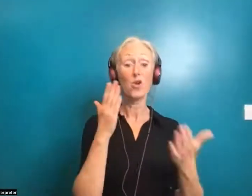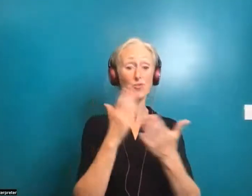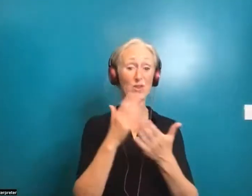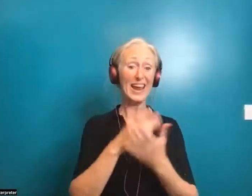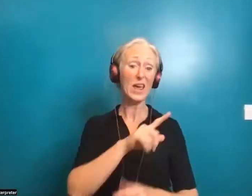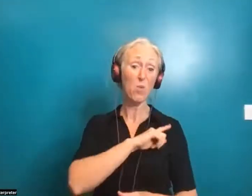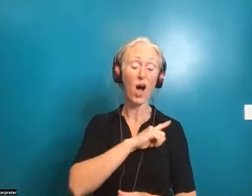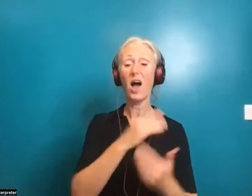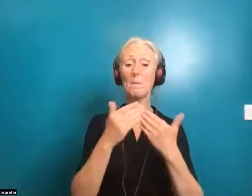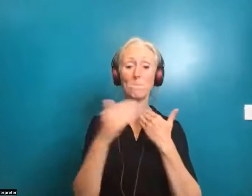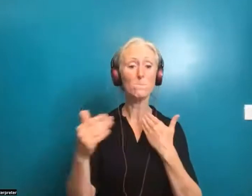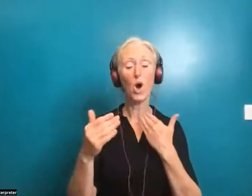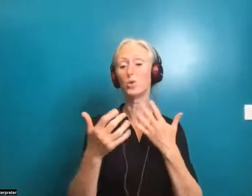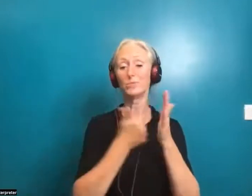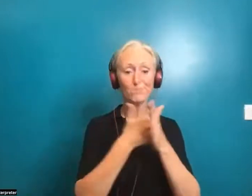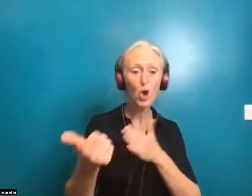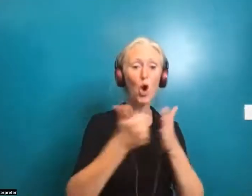causes Usher's overall.